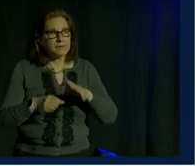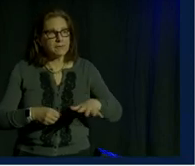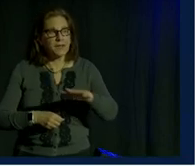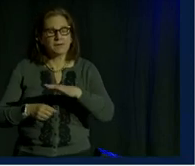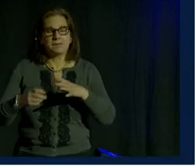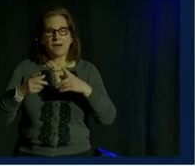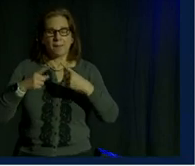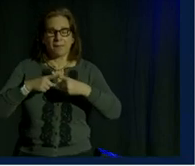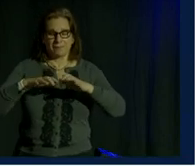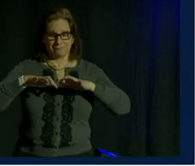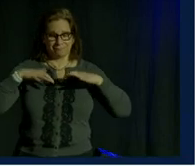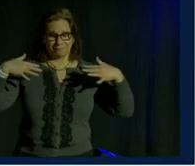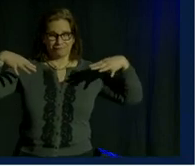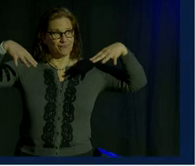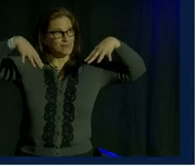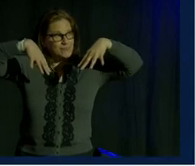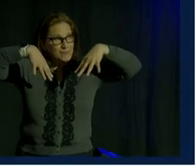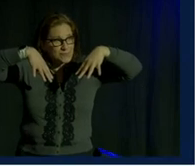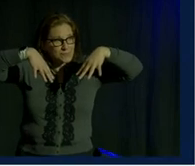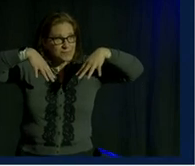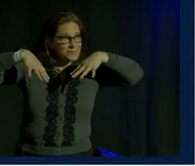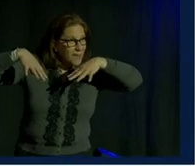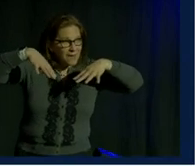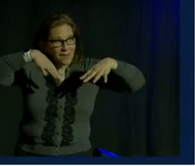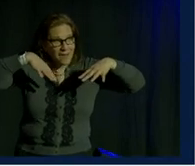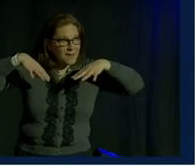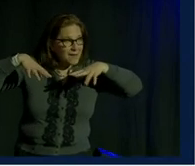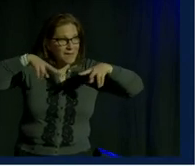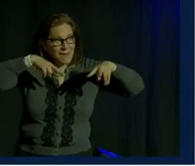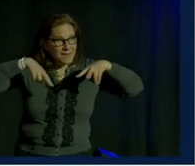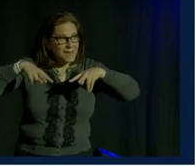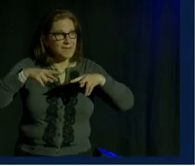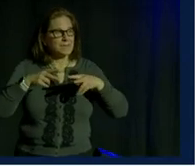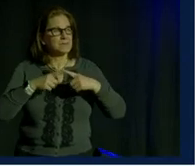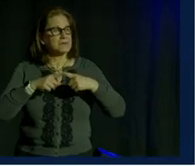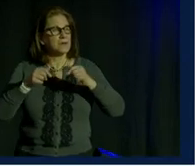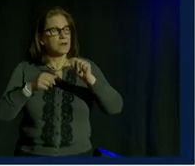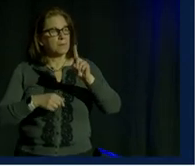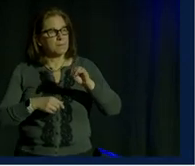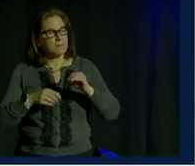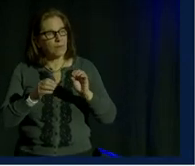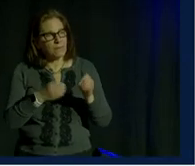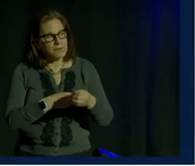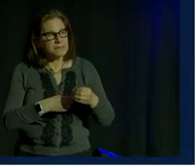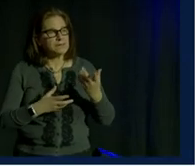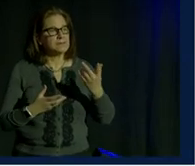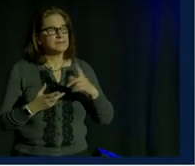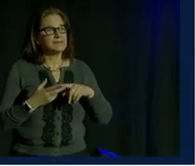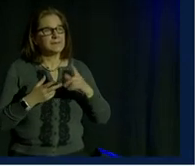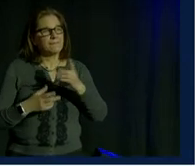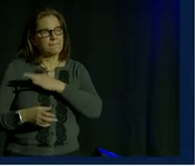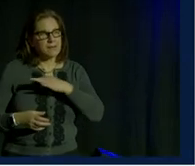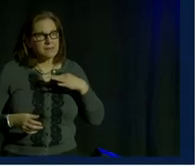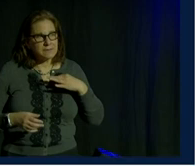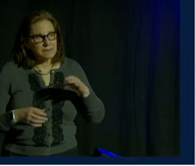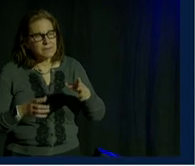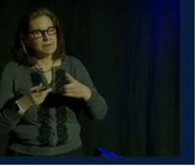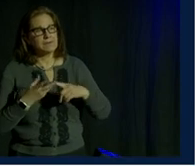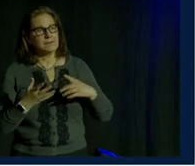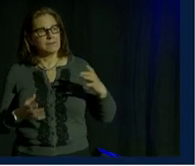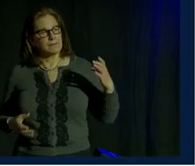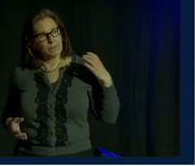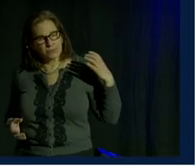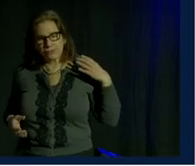viewing areas, administrative spaces, and offices for faculty and coaches, a new commercial food